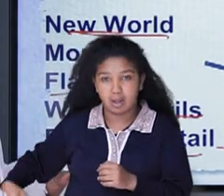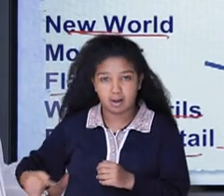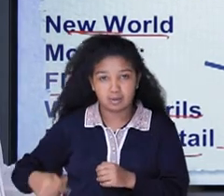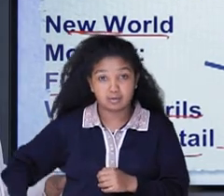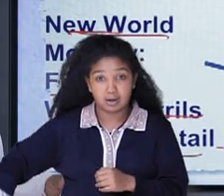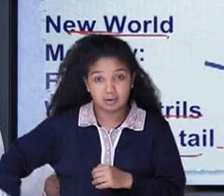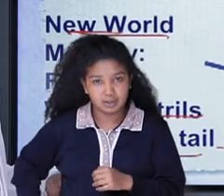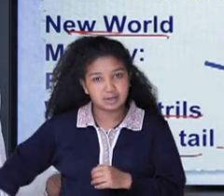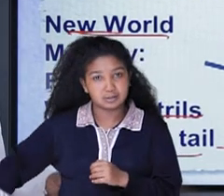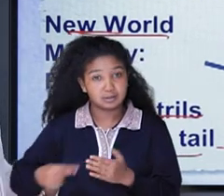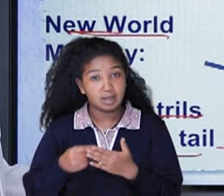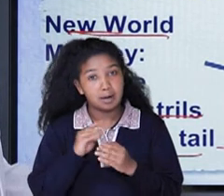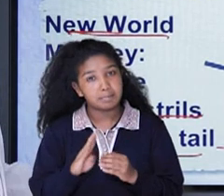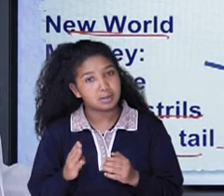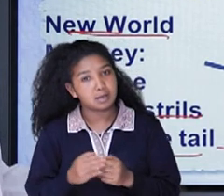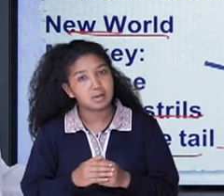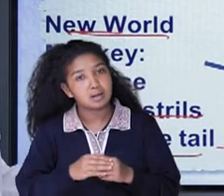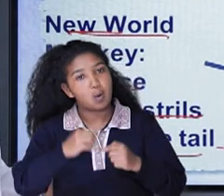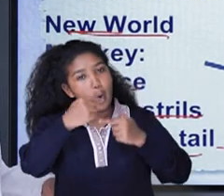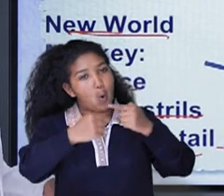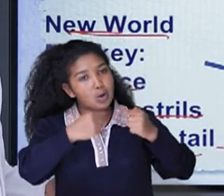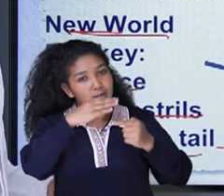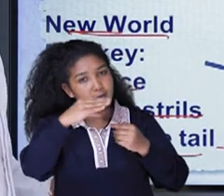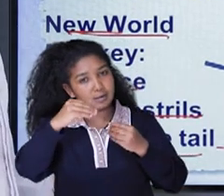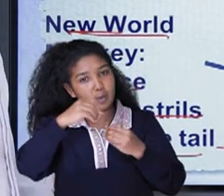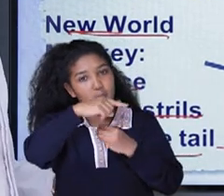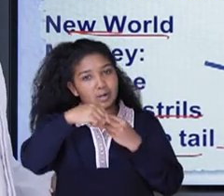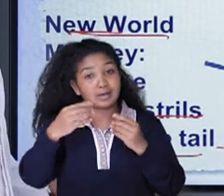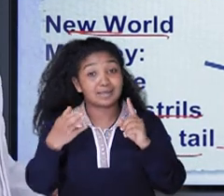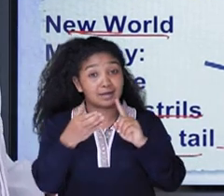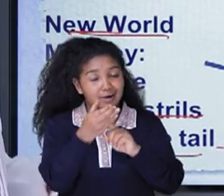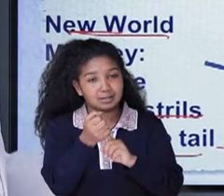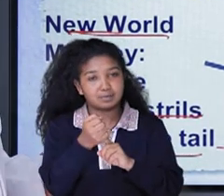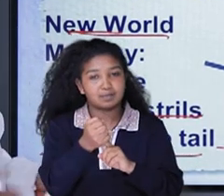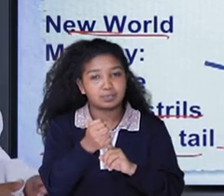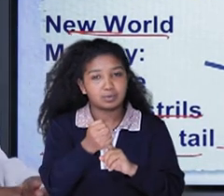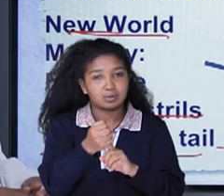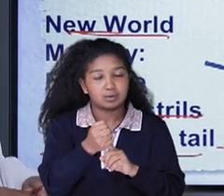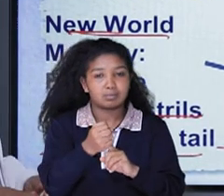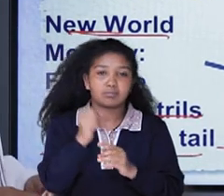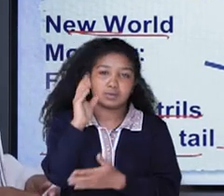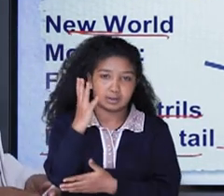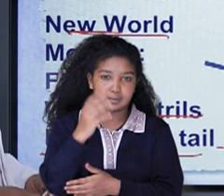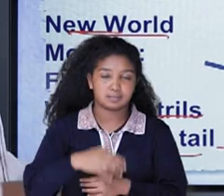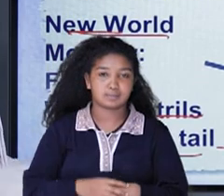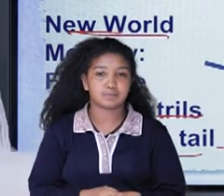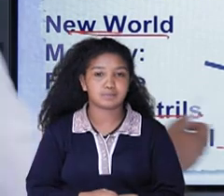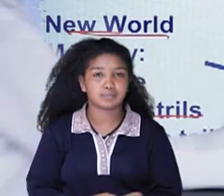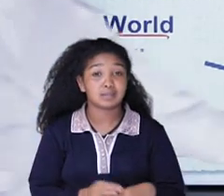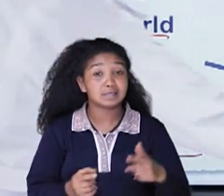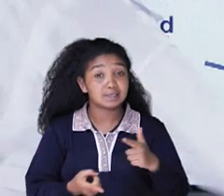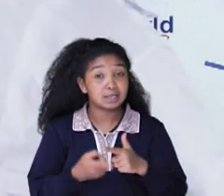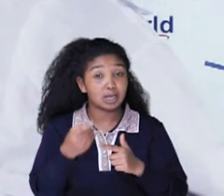It is prehensile. It can be coiled and grasp branches of trees.